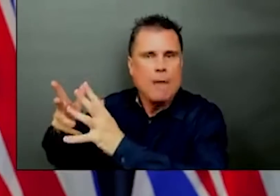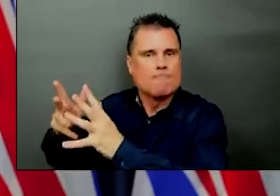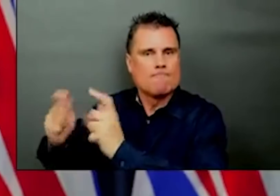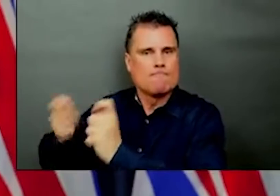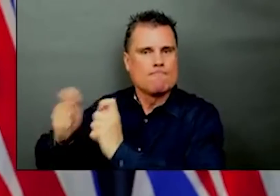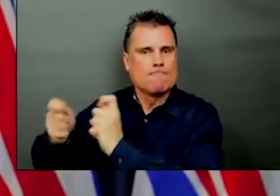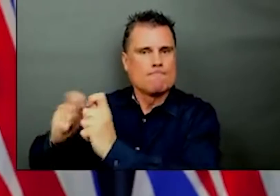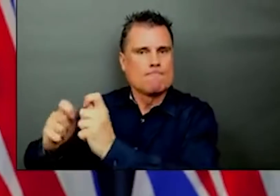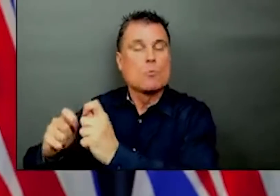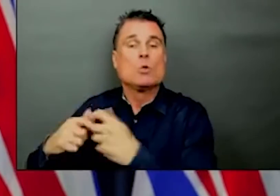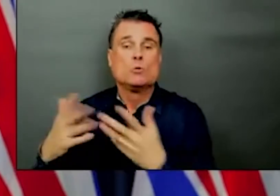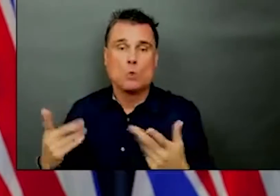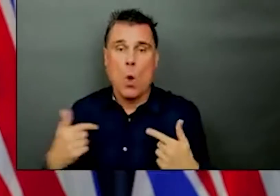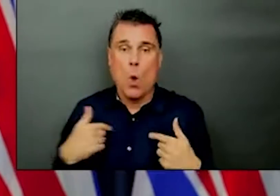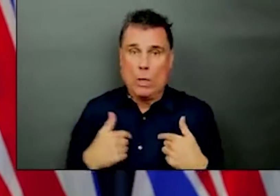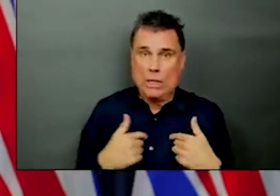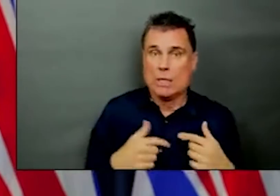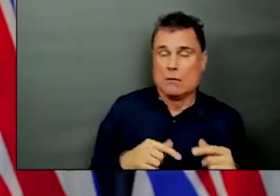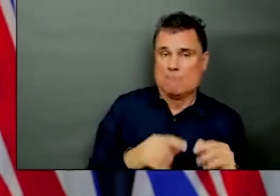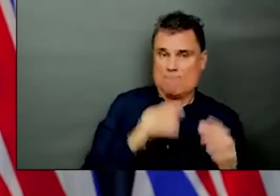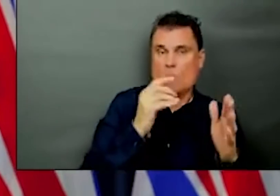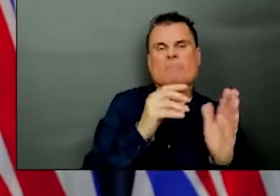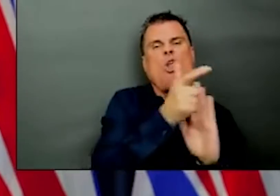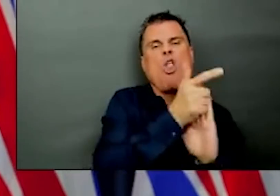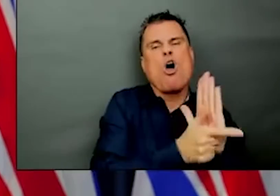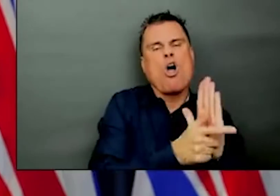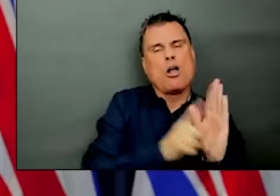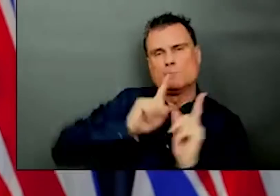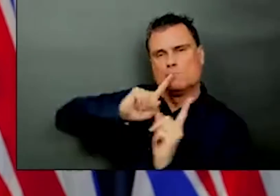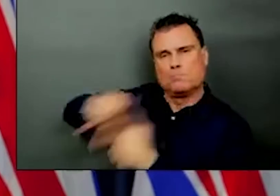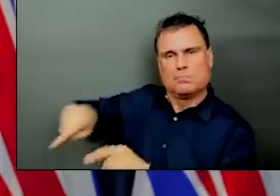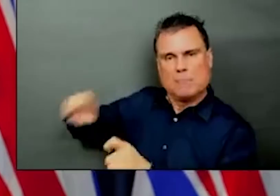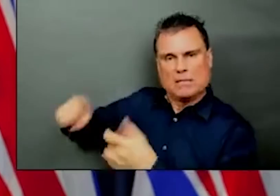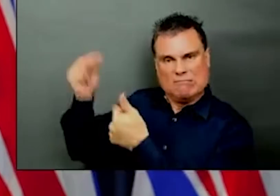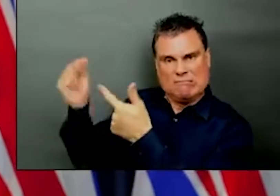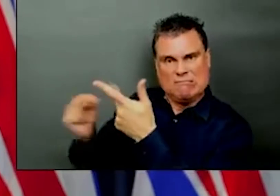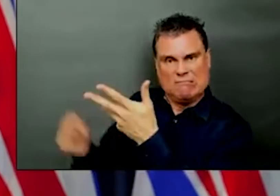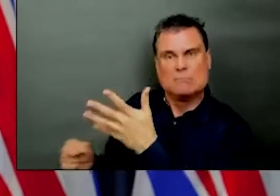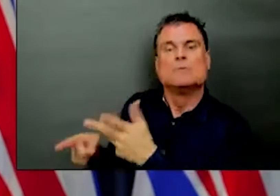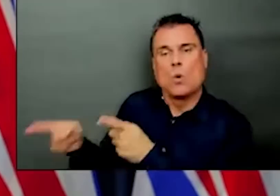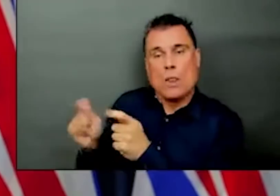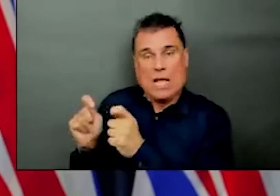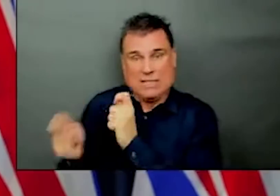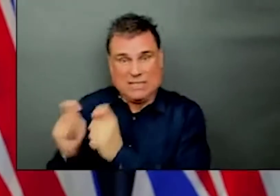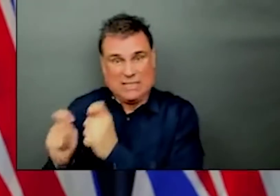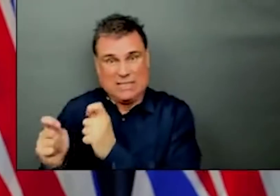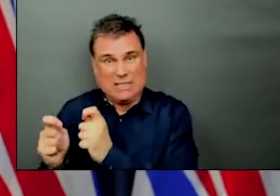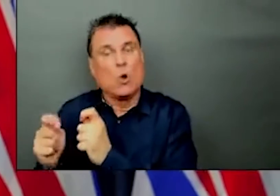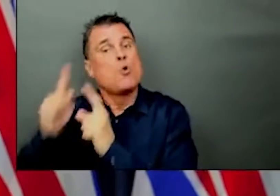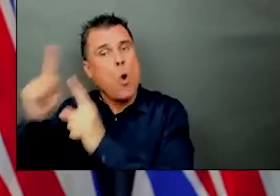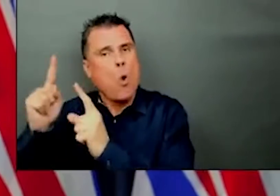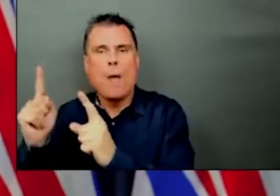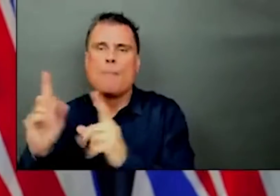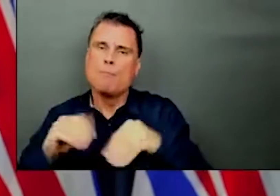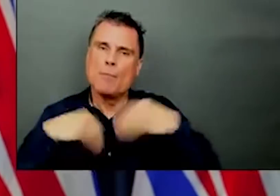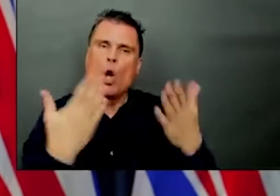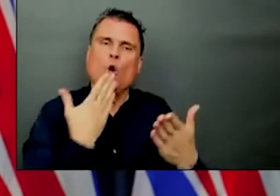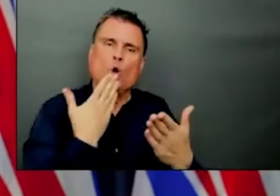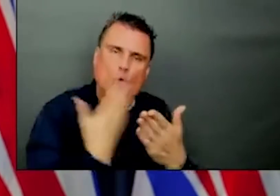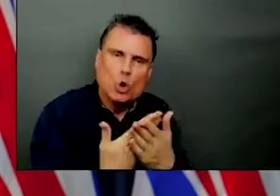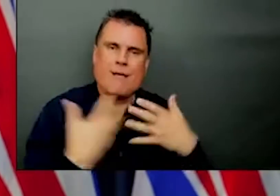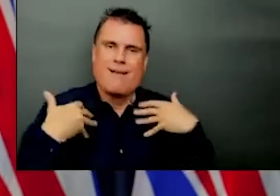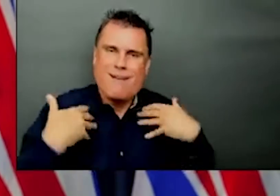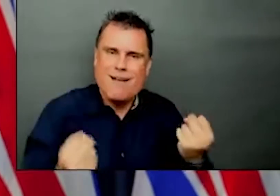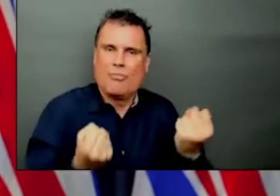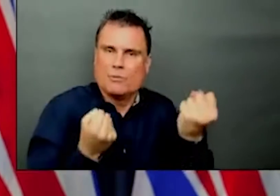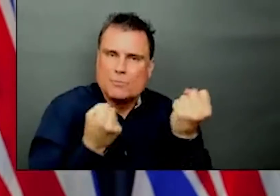to provide insurance for drivers and care for those who need it. That's the objective. That's what we all want from the company, and